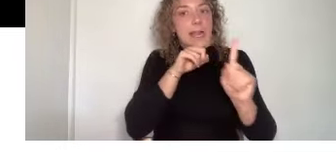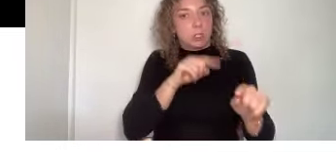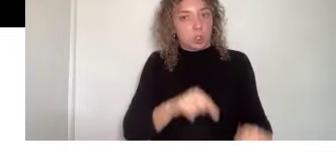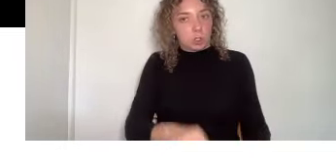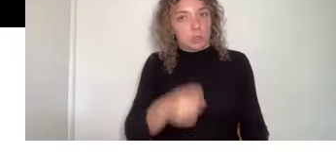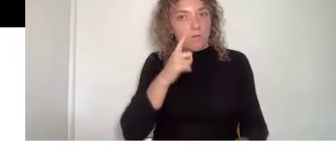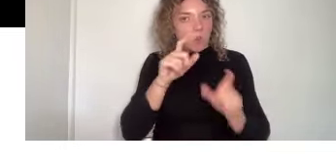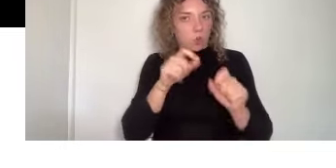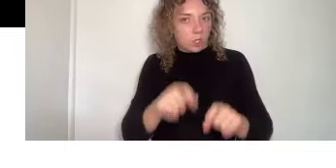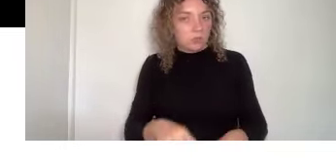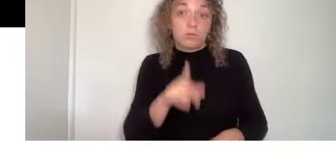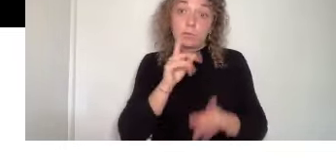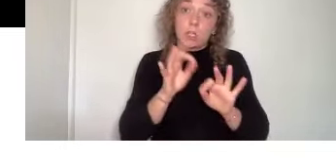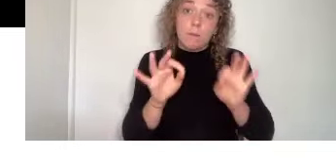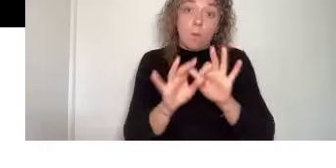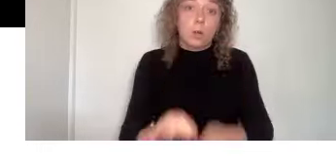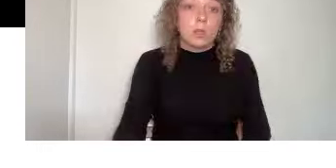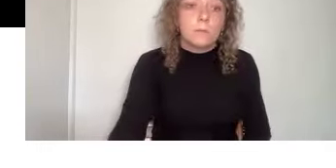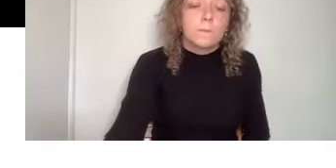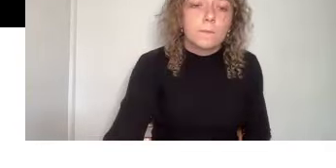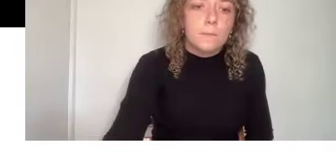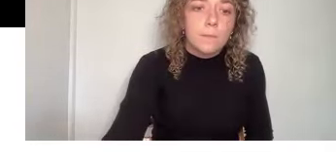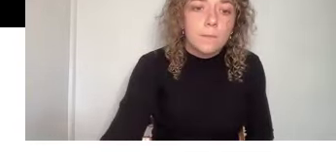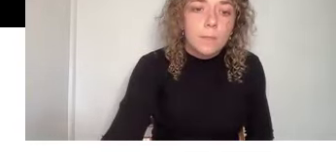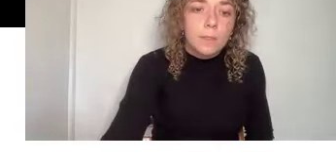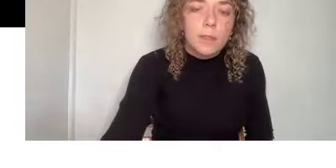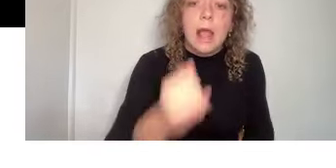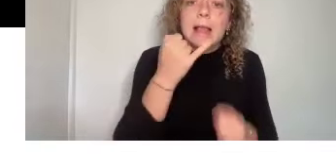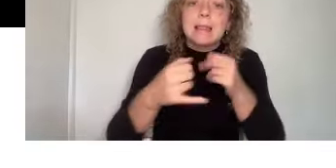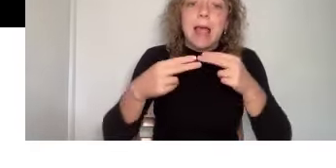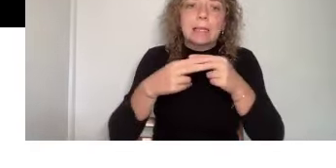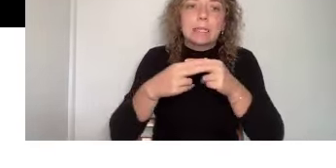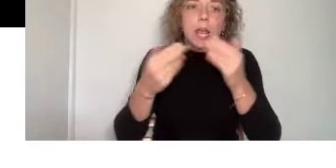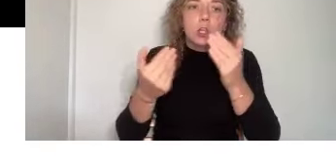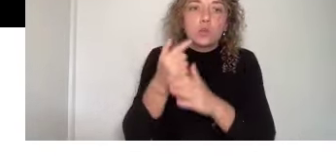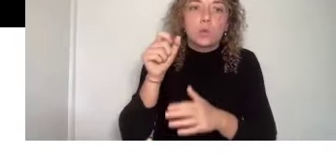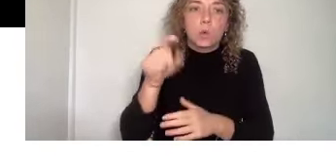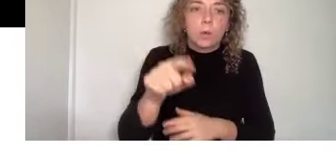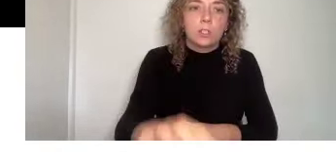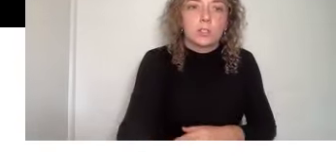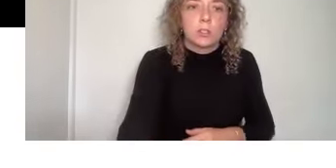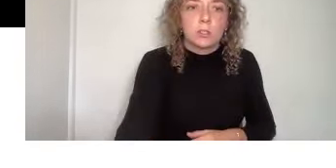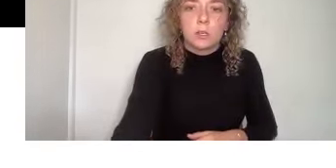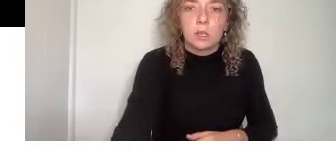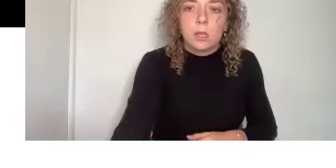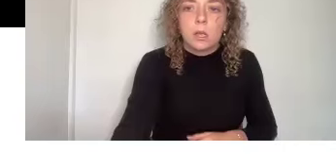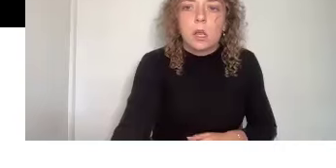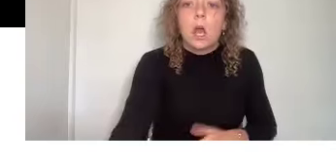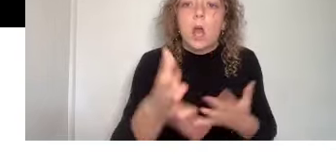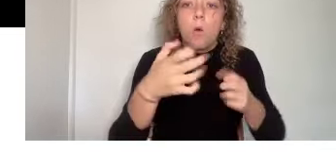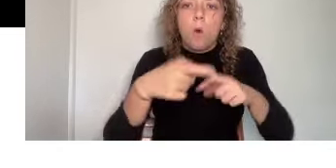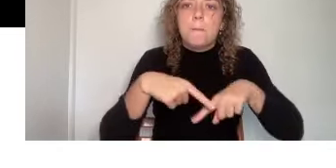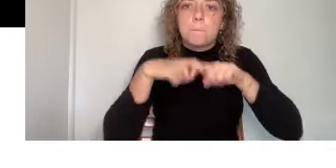important. So the last slide are new questions. I just want to pause for a minute on our